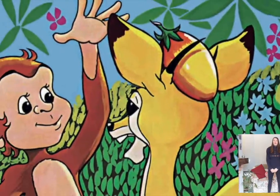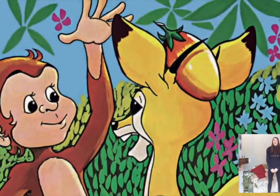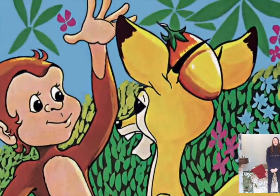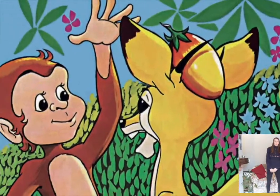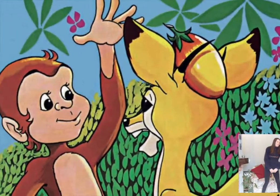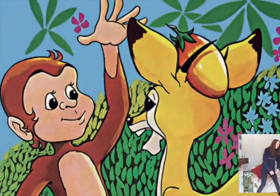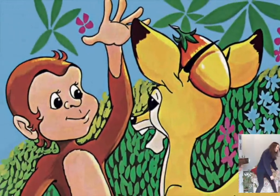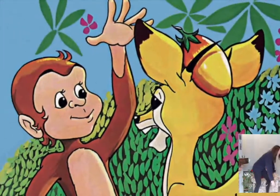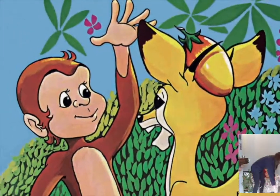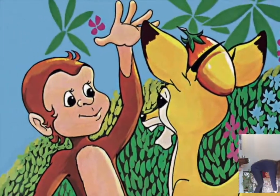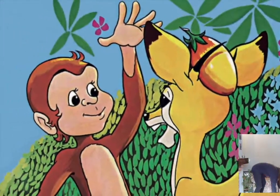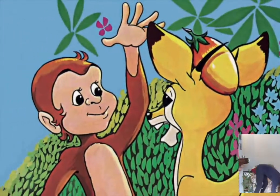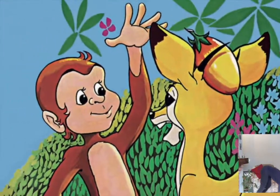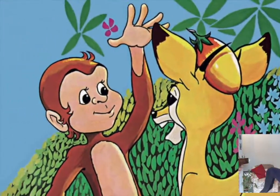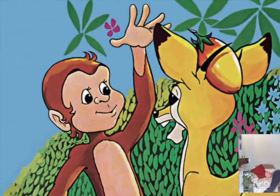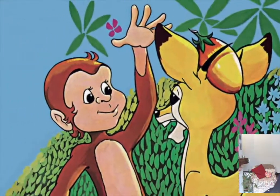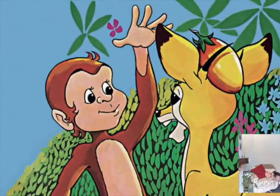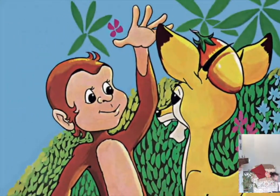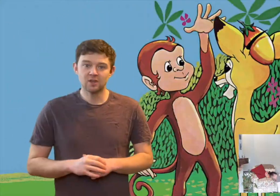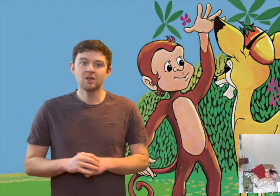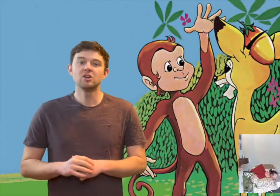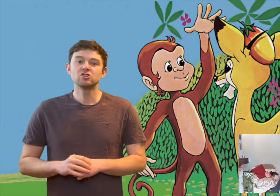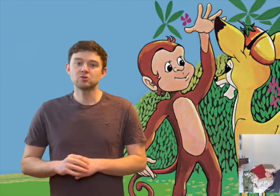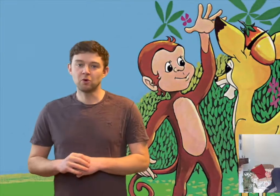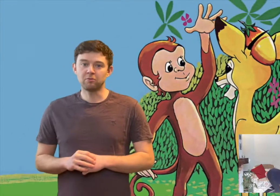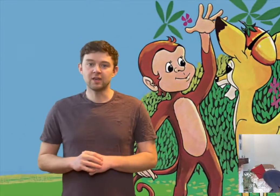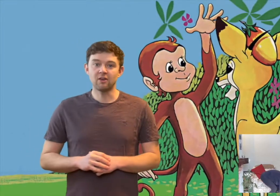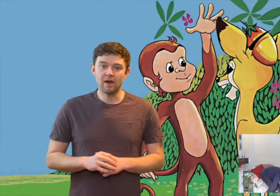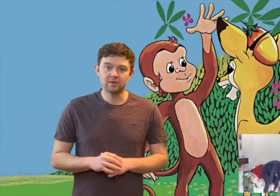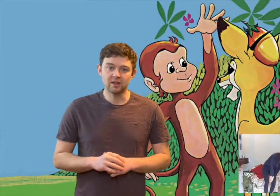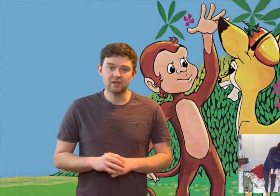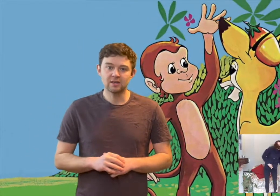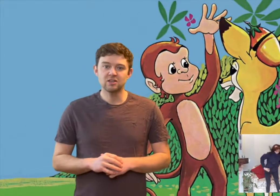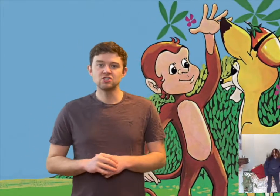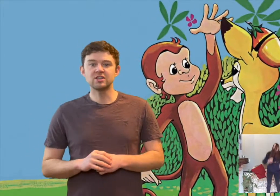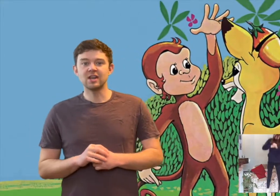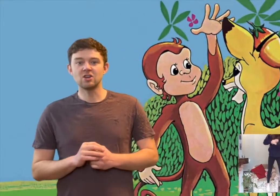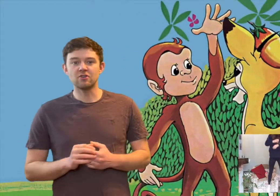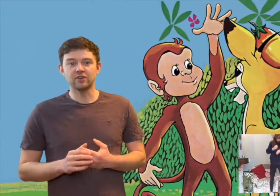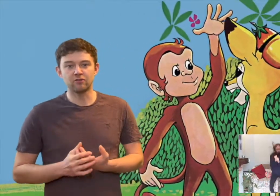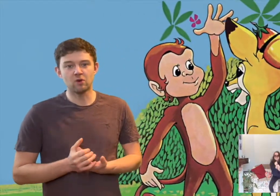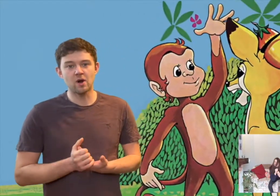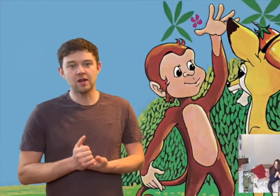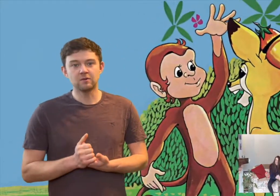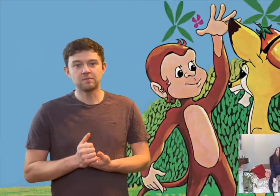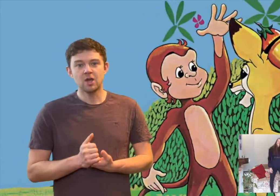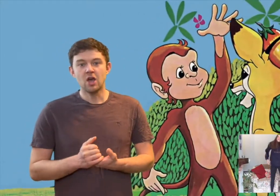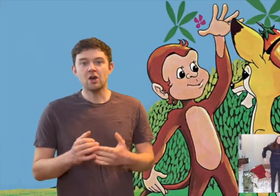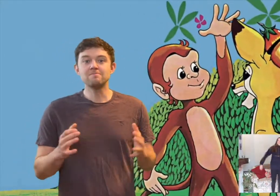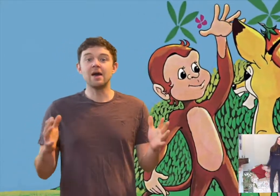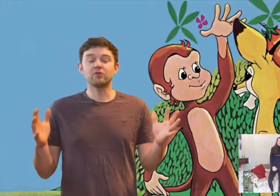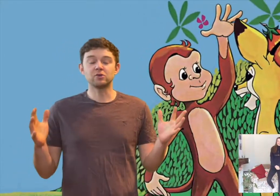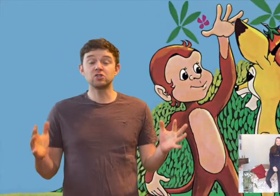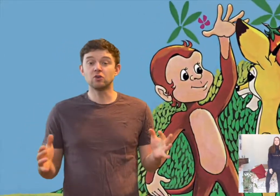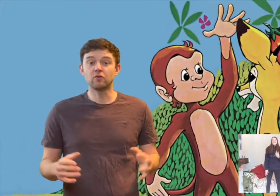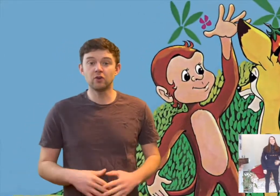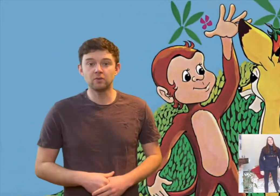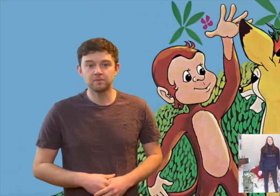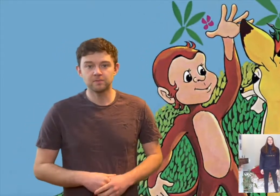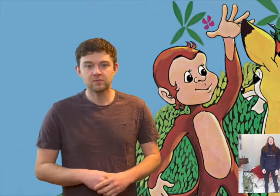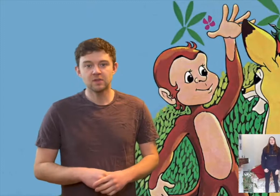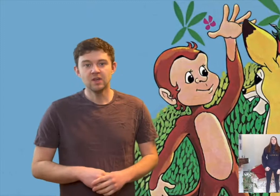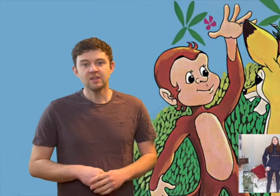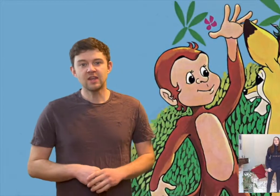happy birthday. Here's a present for you." Small Monkey grabbed it. She said nothing for a while. Her mouth was too